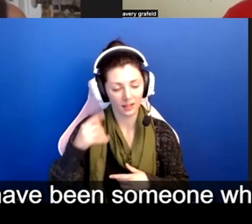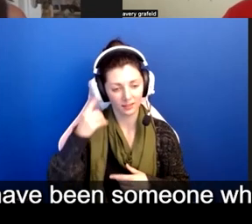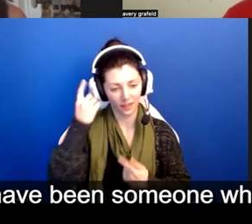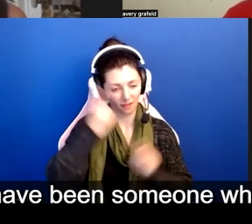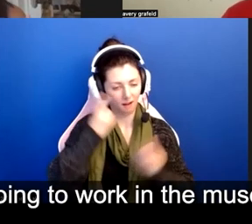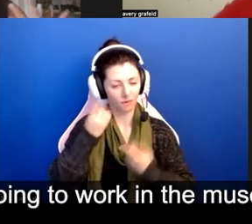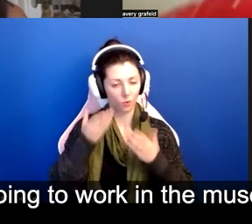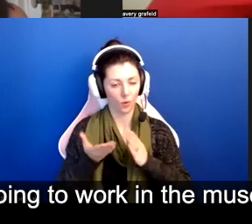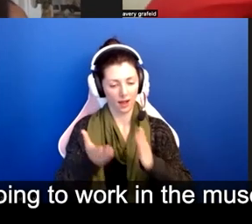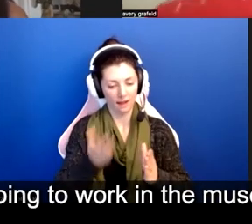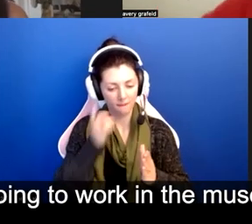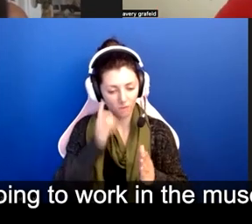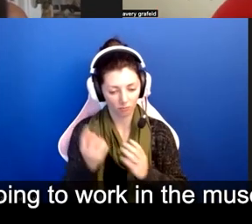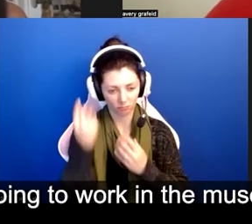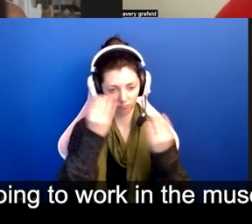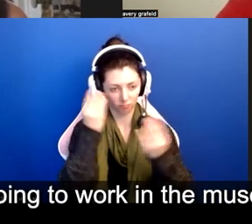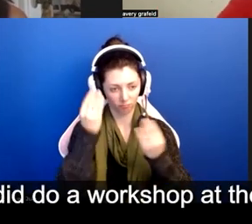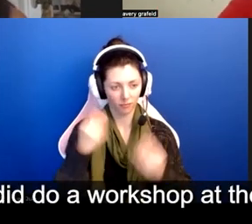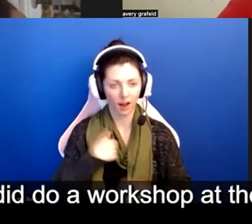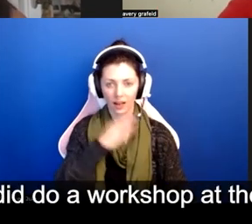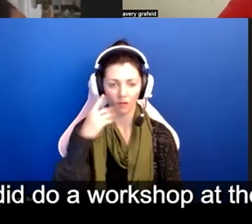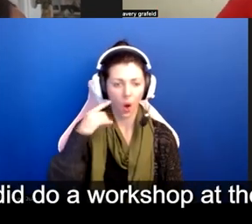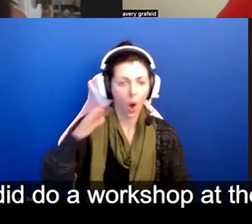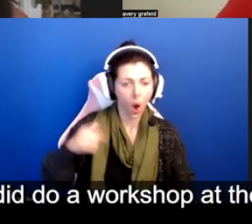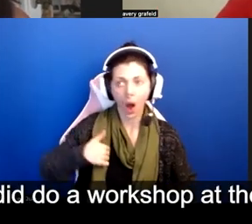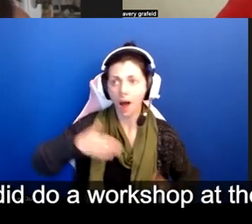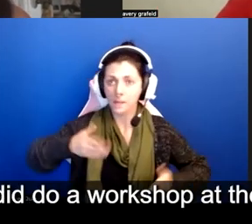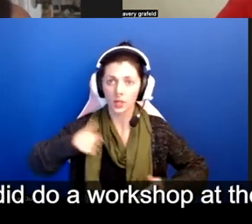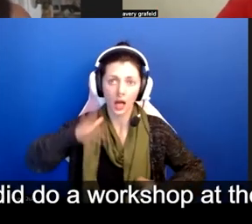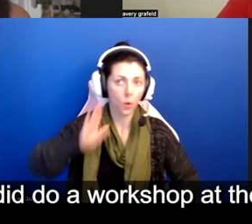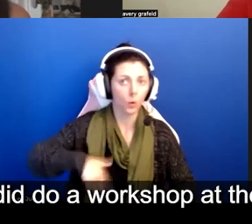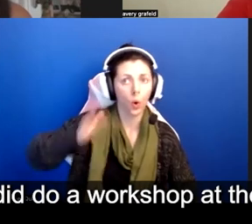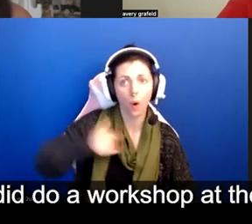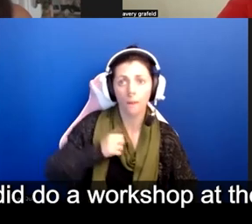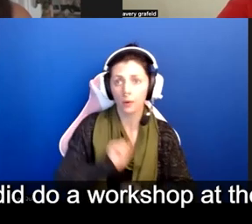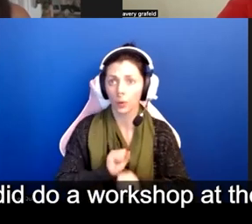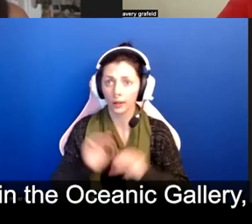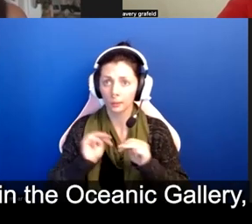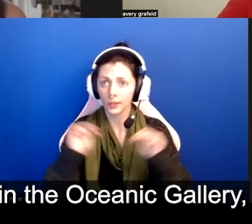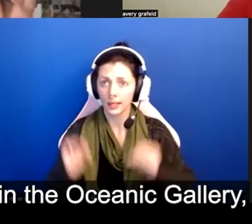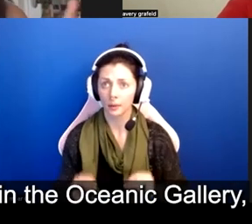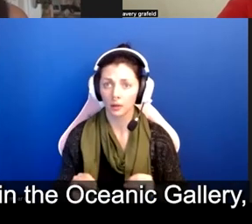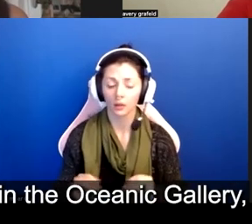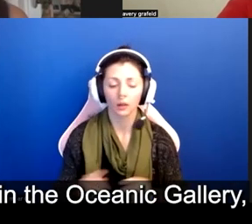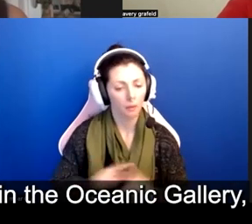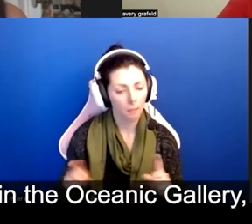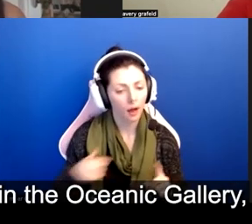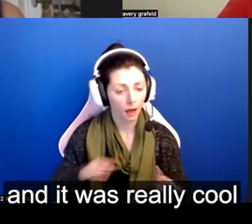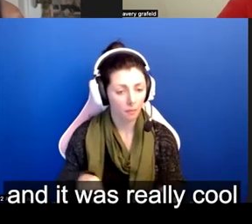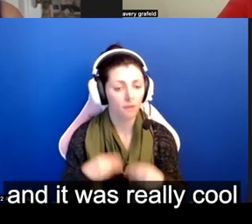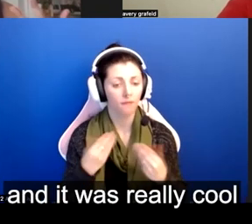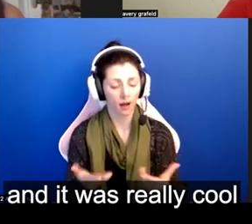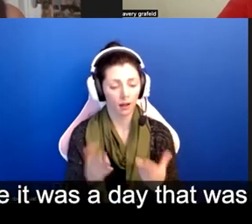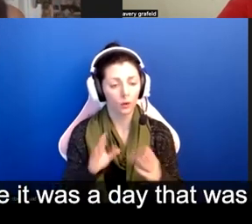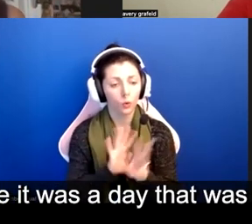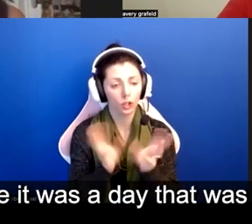have been someone who was like, I'm going to work in the museum. But I did do a workshop at the Met in the Oceanic Gallery, and it